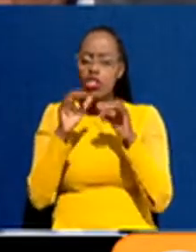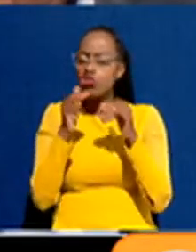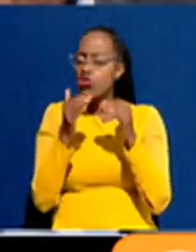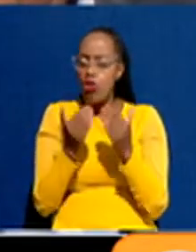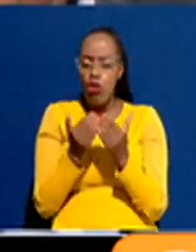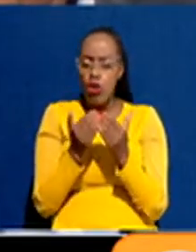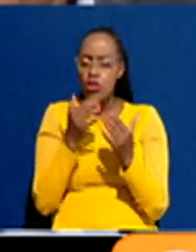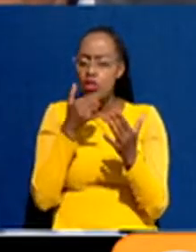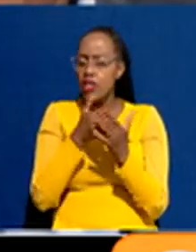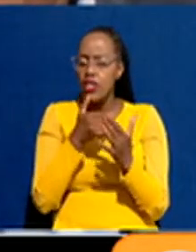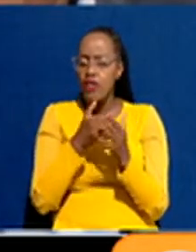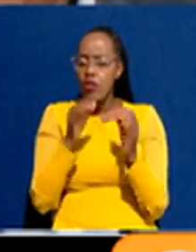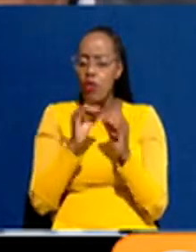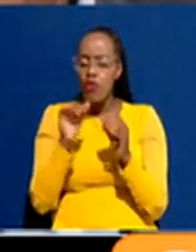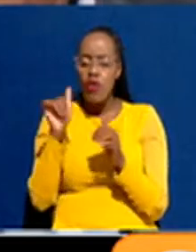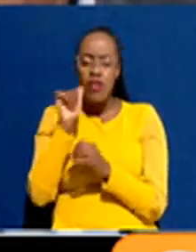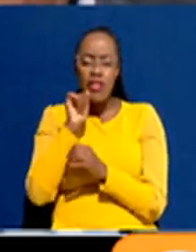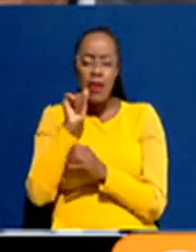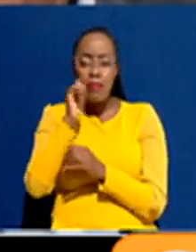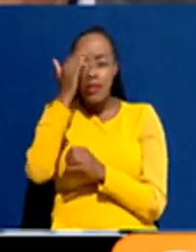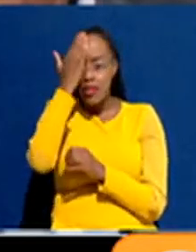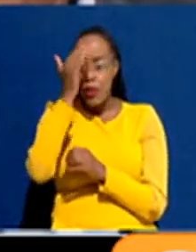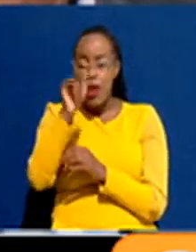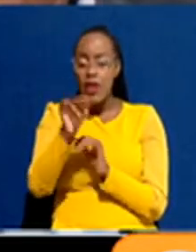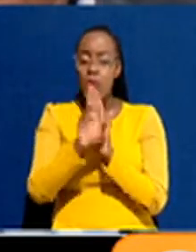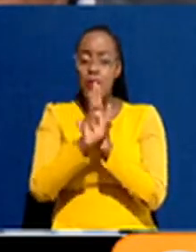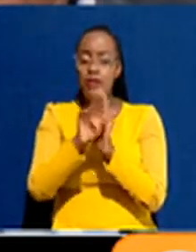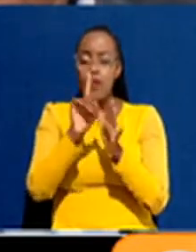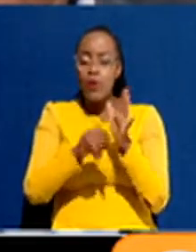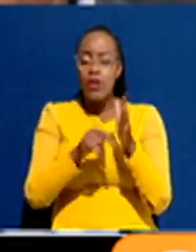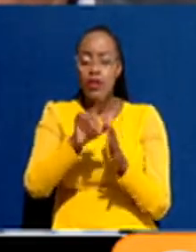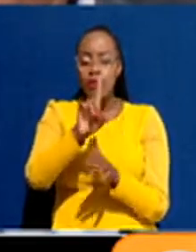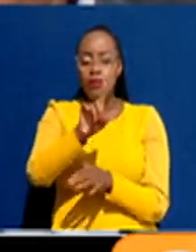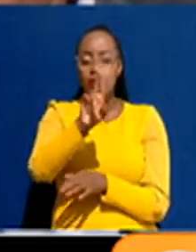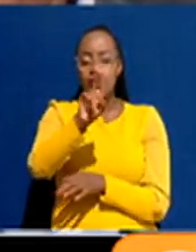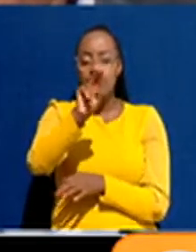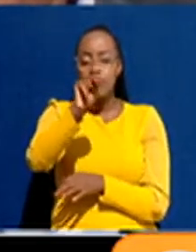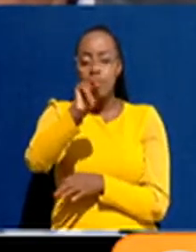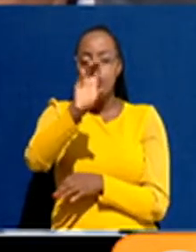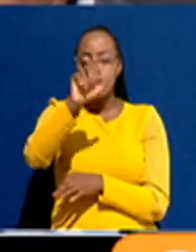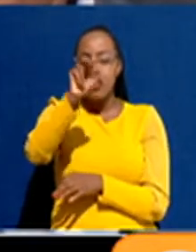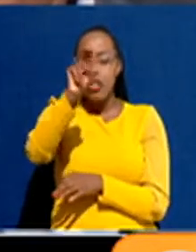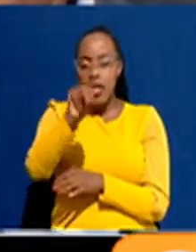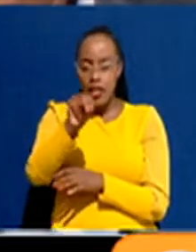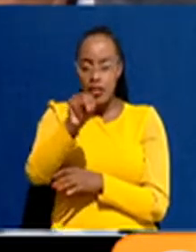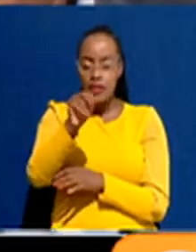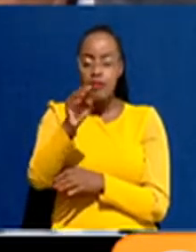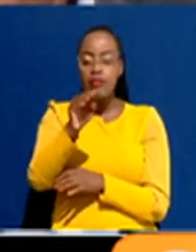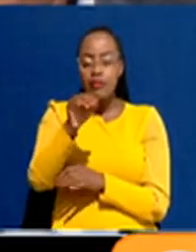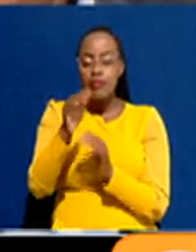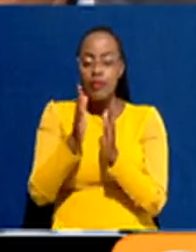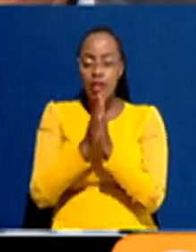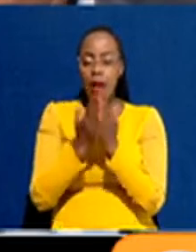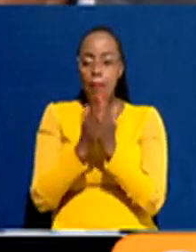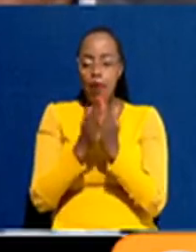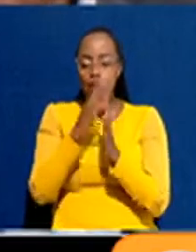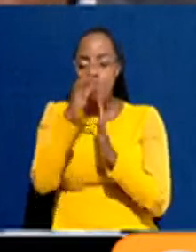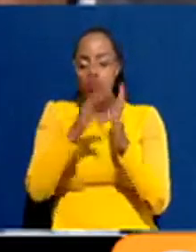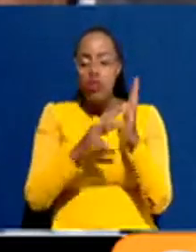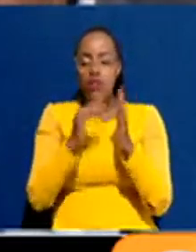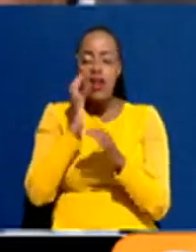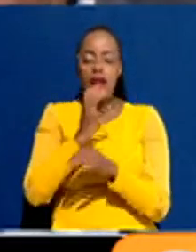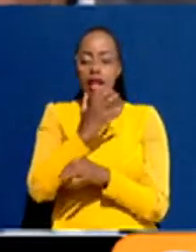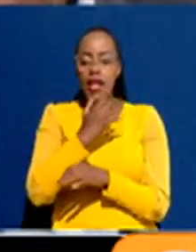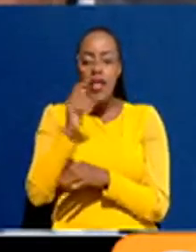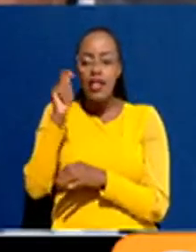doesn't involve the British, because you referred to Duncan Degwa's book, and I remember reading sections of it as well, where Kenyatta went